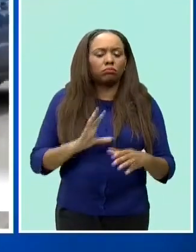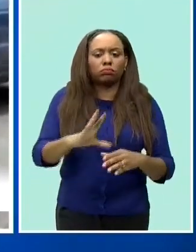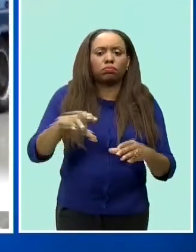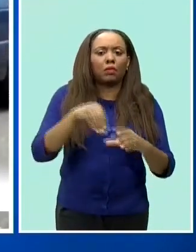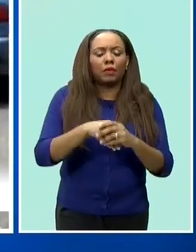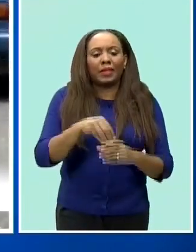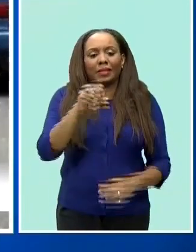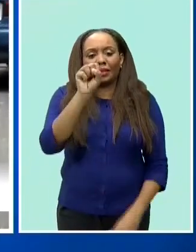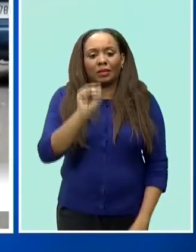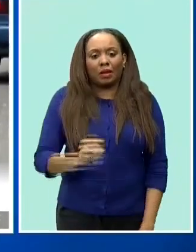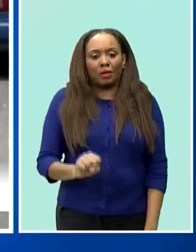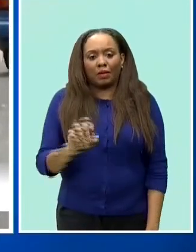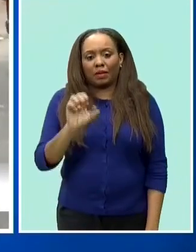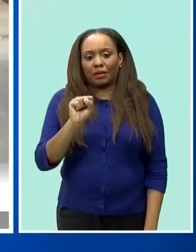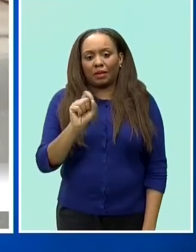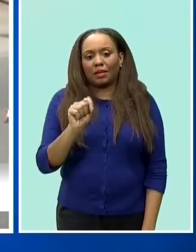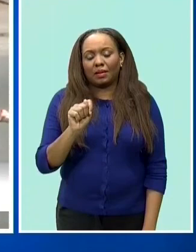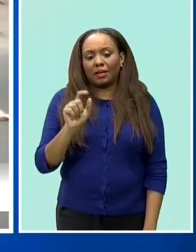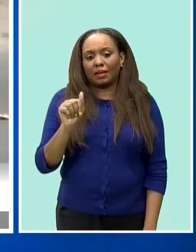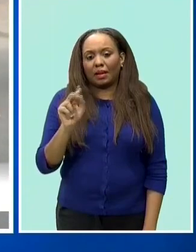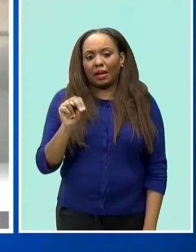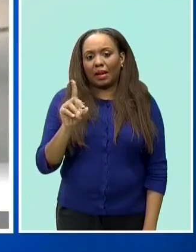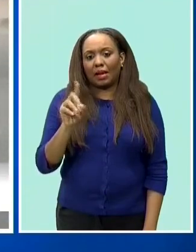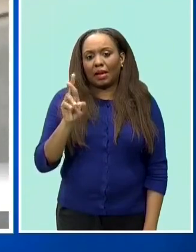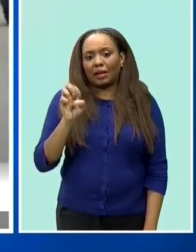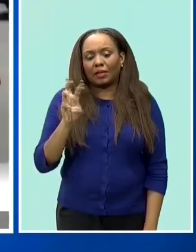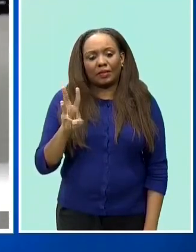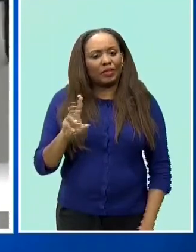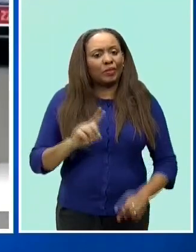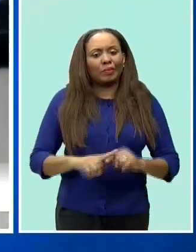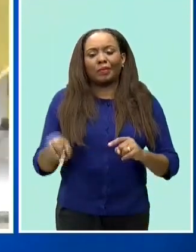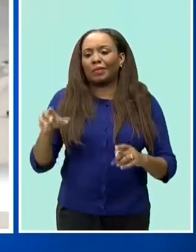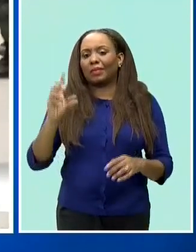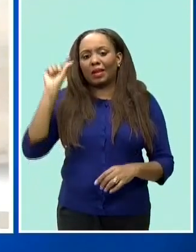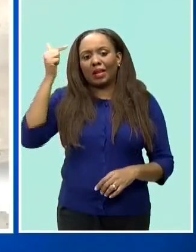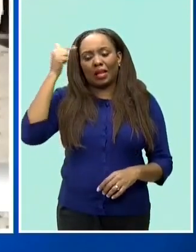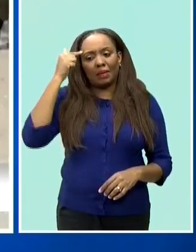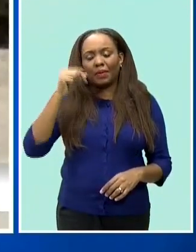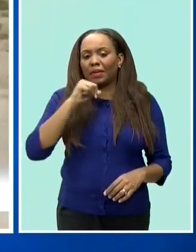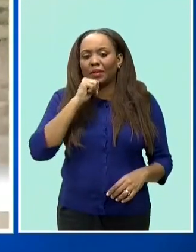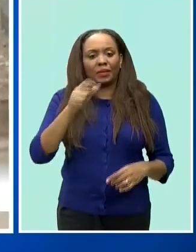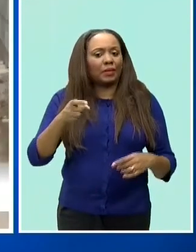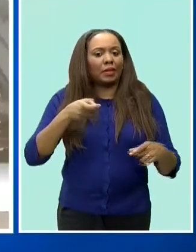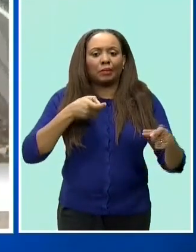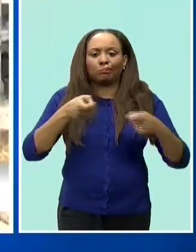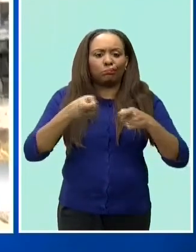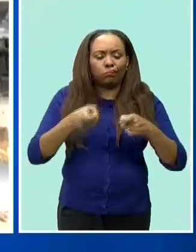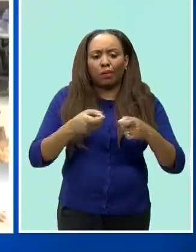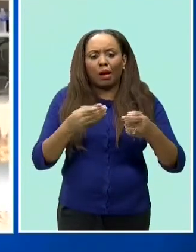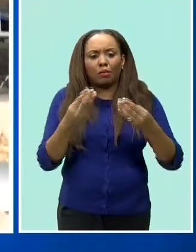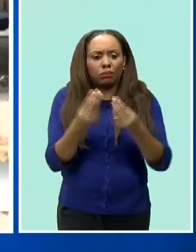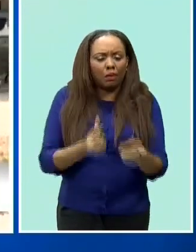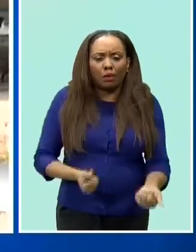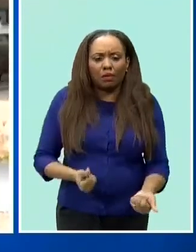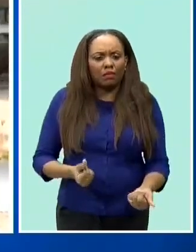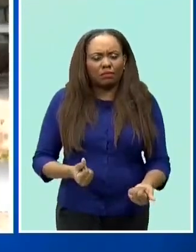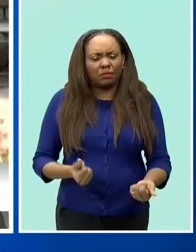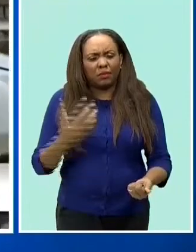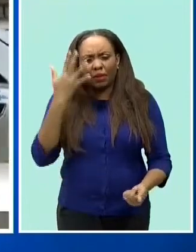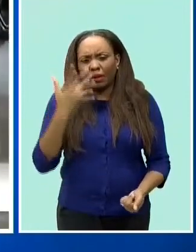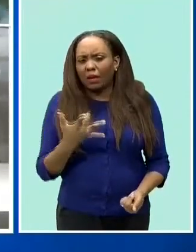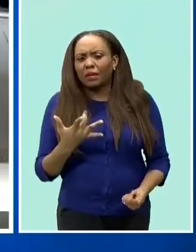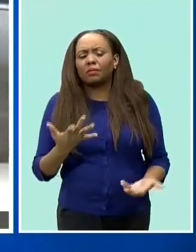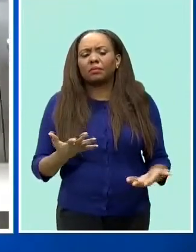South St. Andrew for some time, yet the government has not been successful in tackling the issue. He believes this is